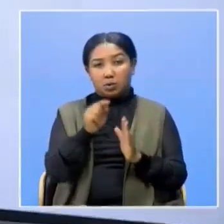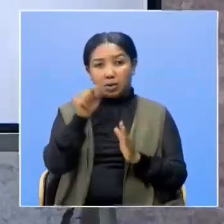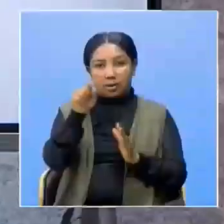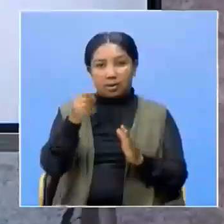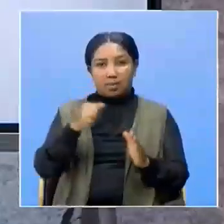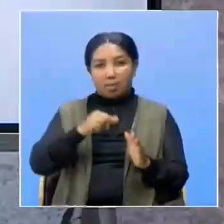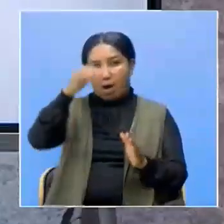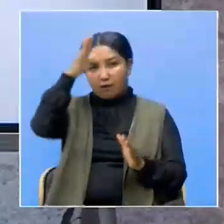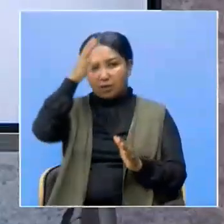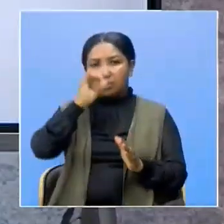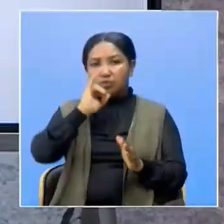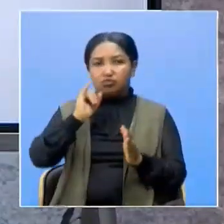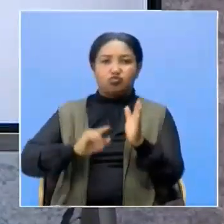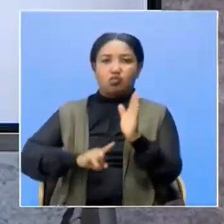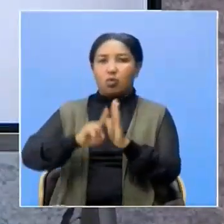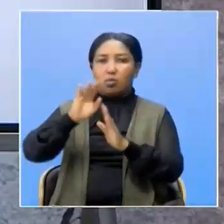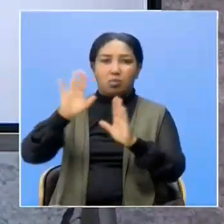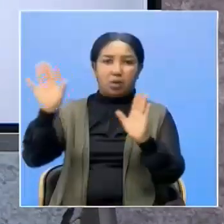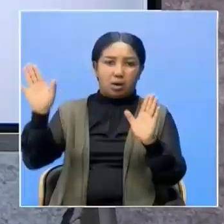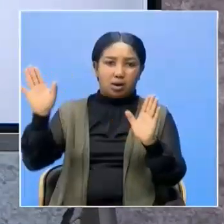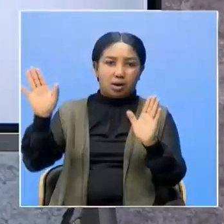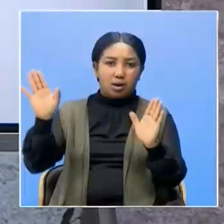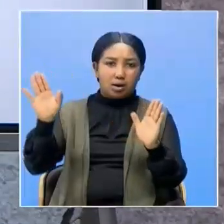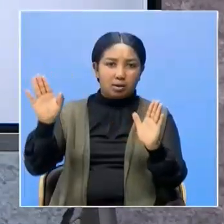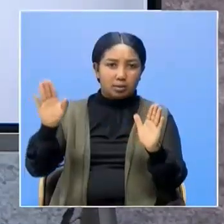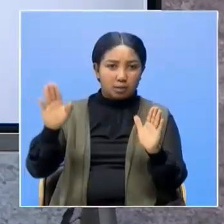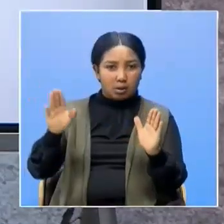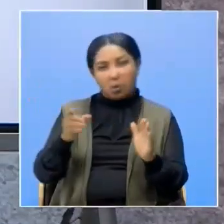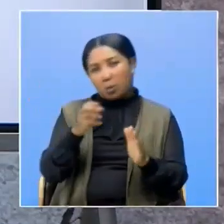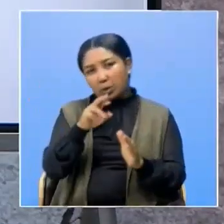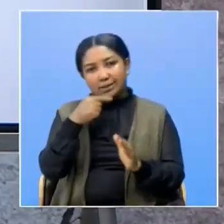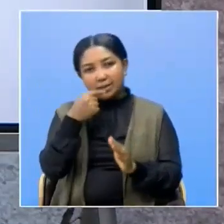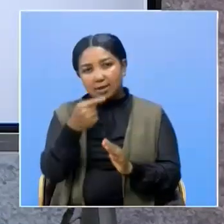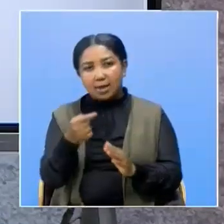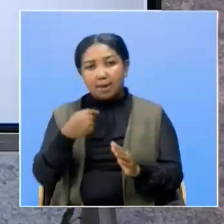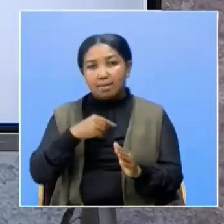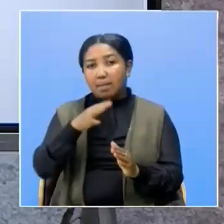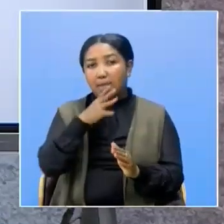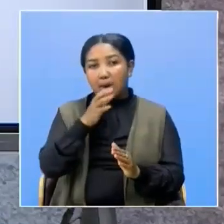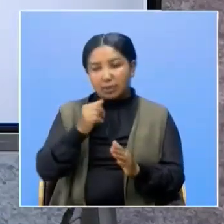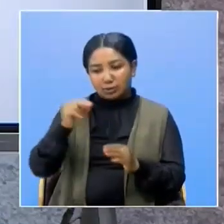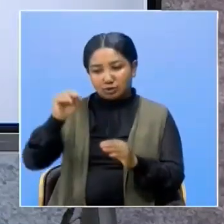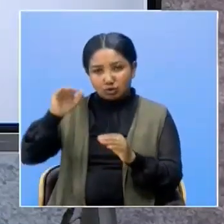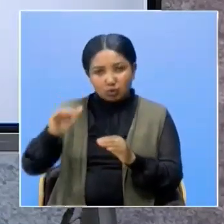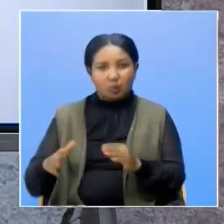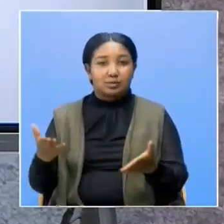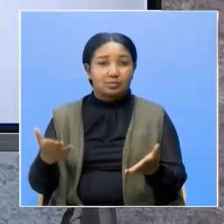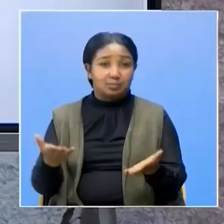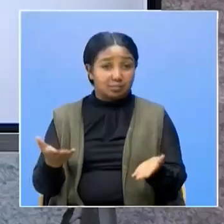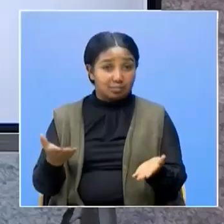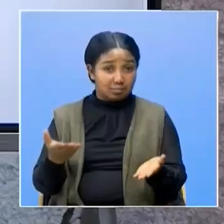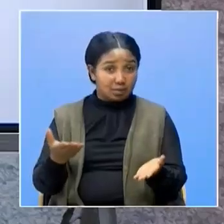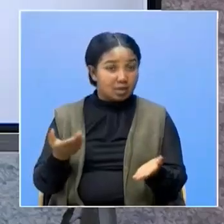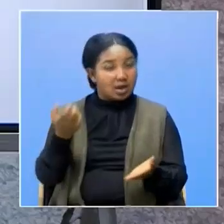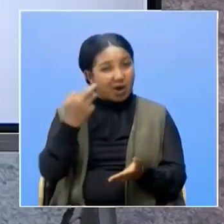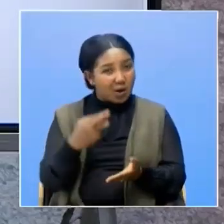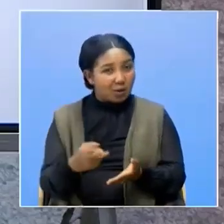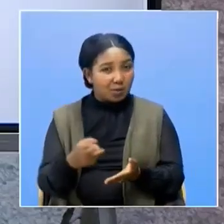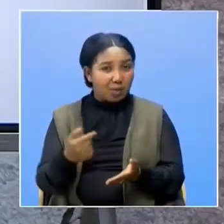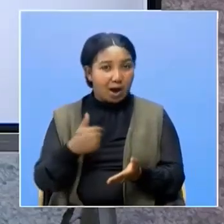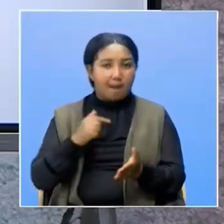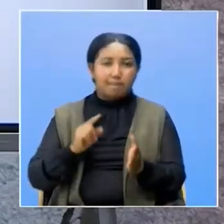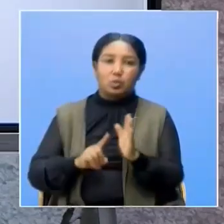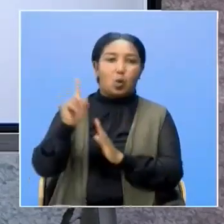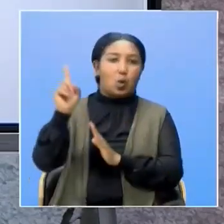my father is tall, yeah? Or you can also say, my mom is short, yeah? Or, I am